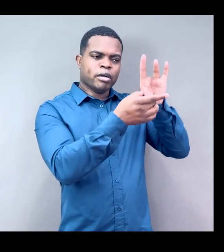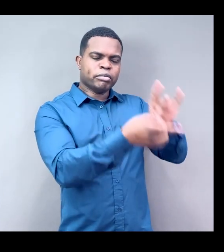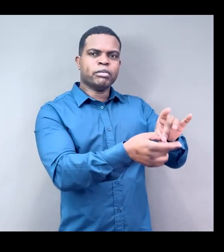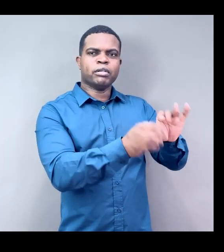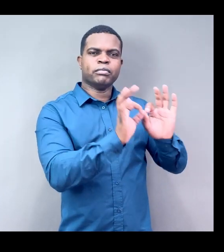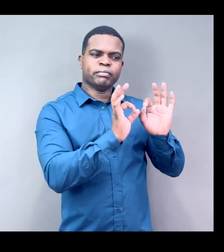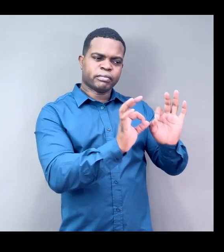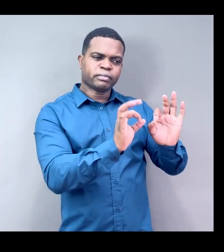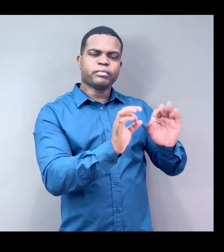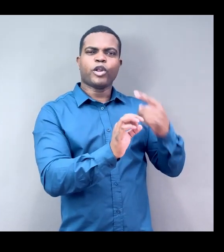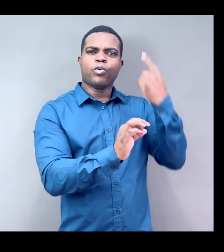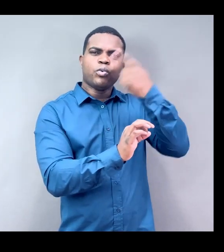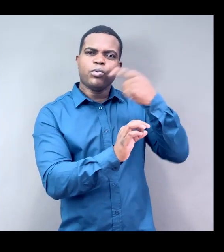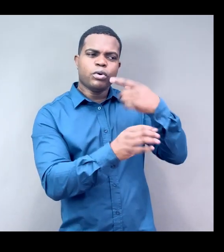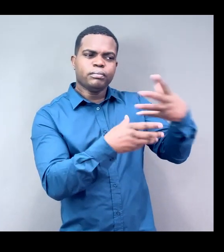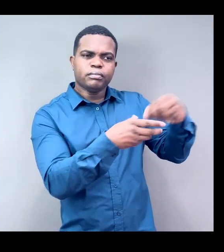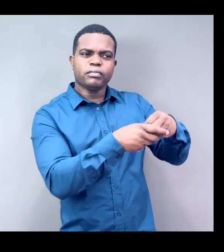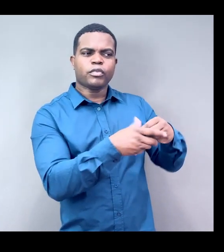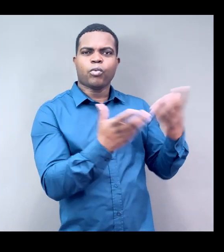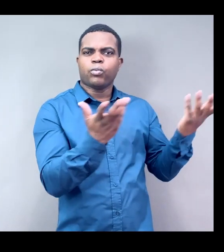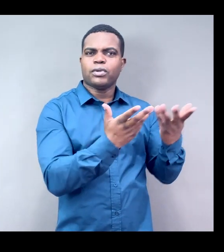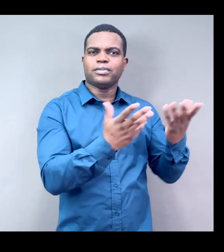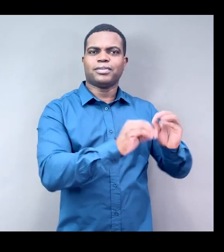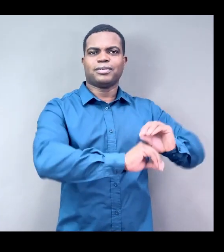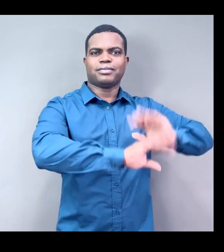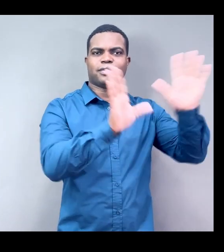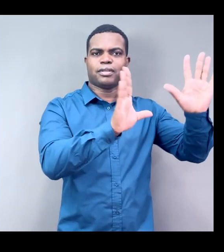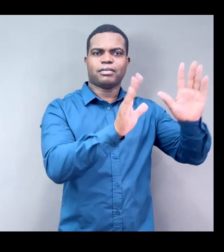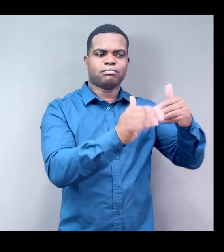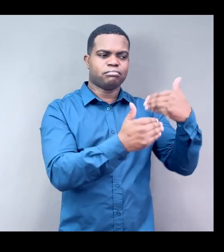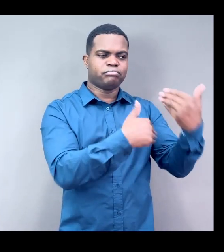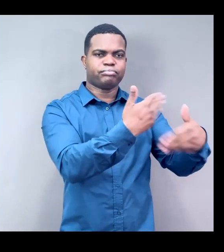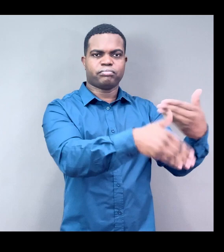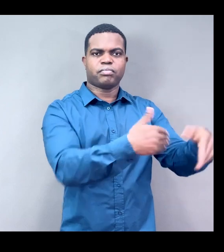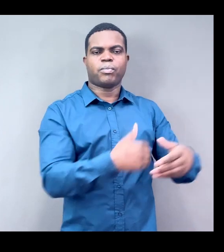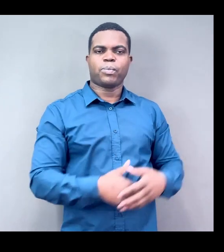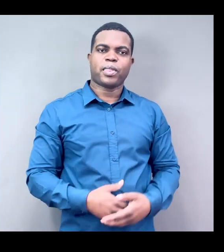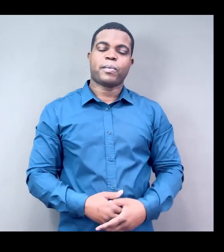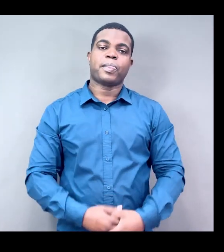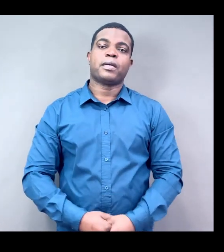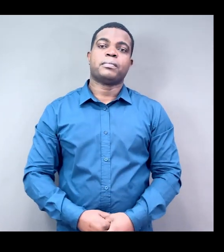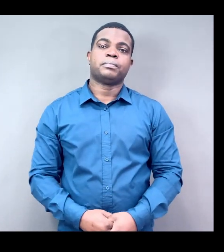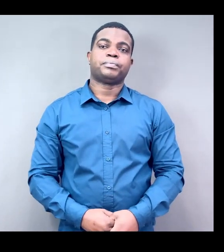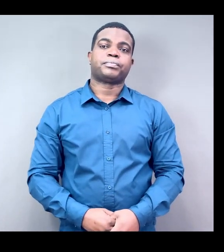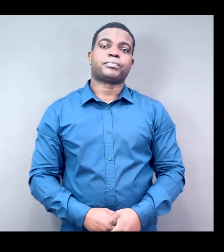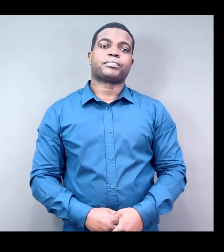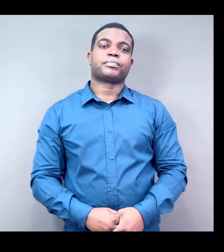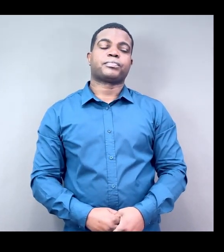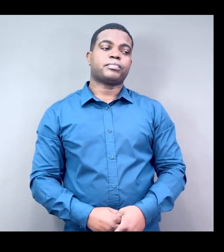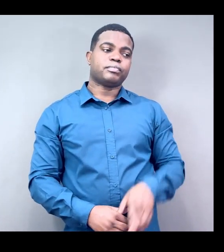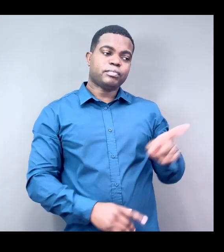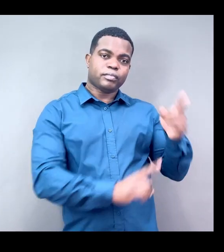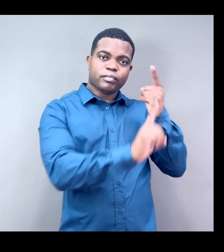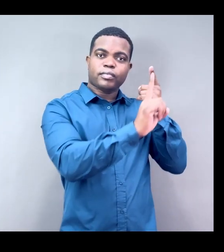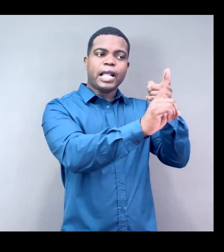and time-bound. So specific, who and what? What exactly?